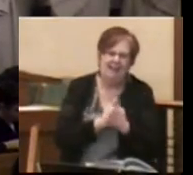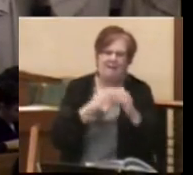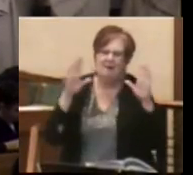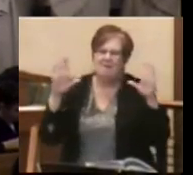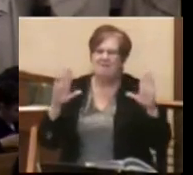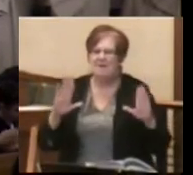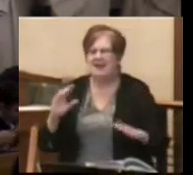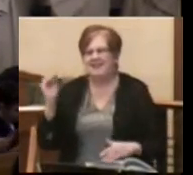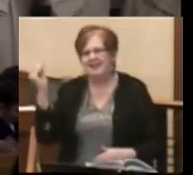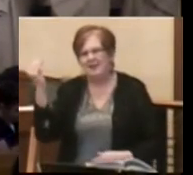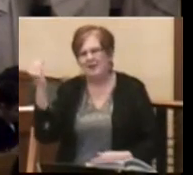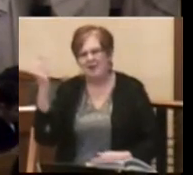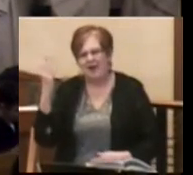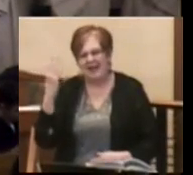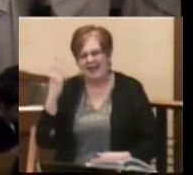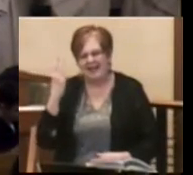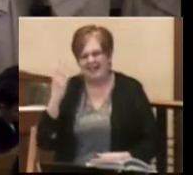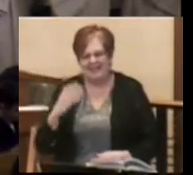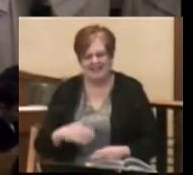amazing